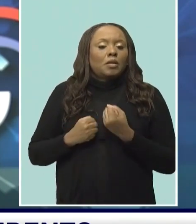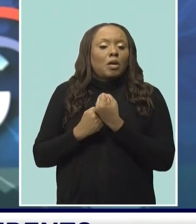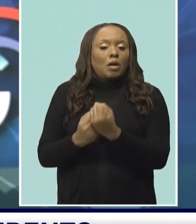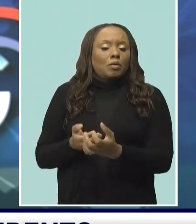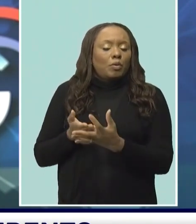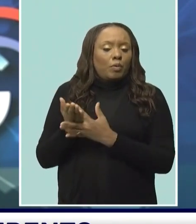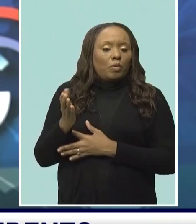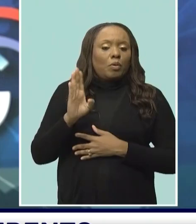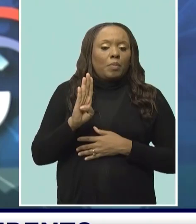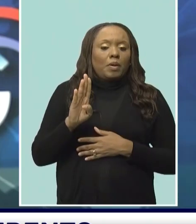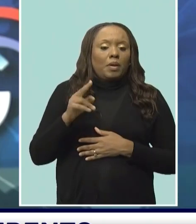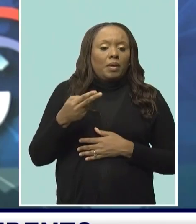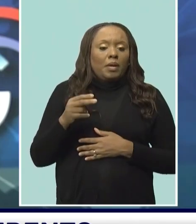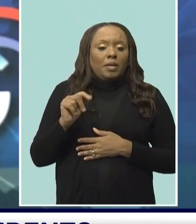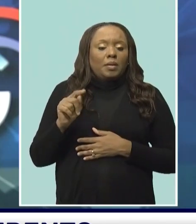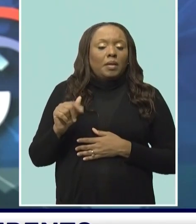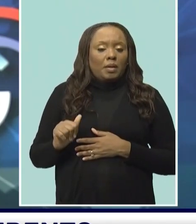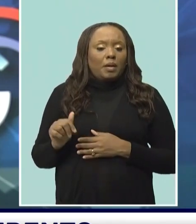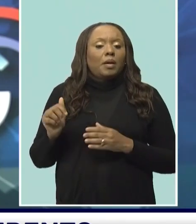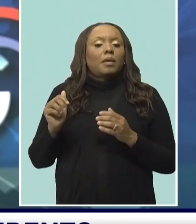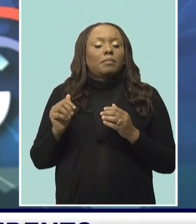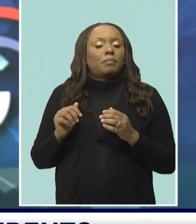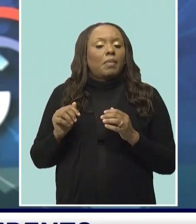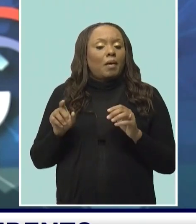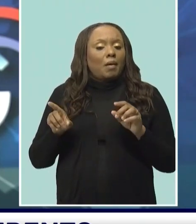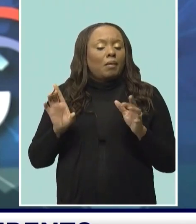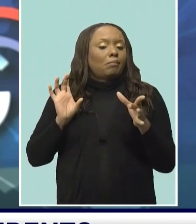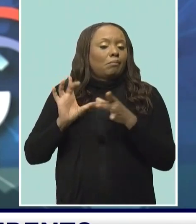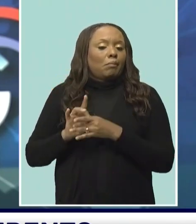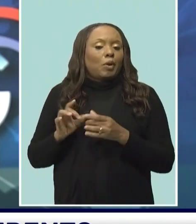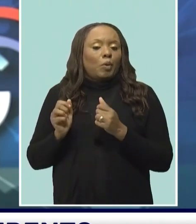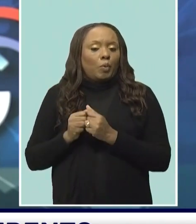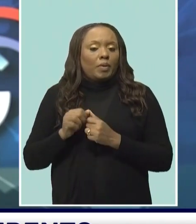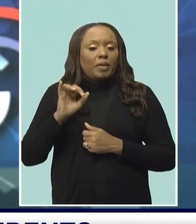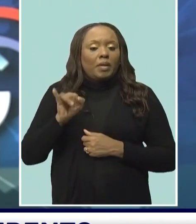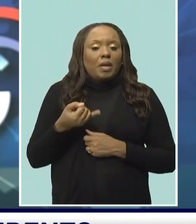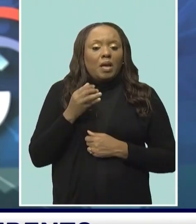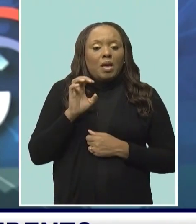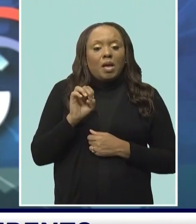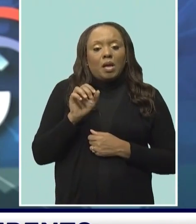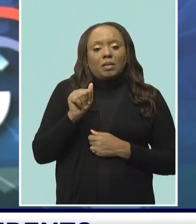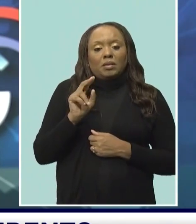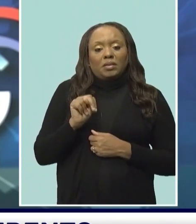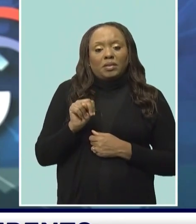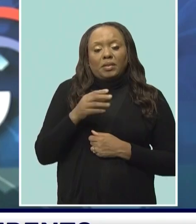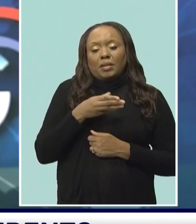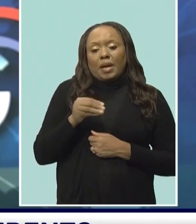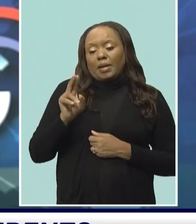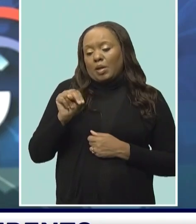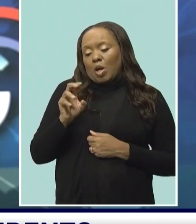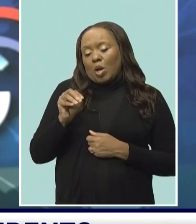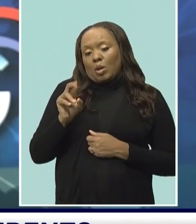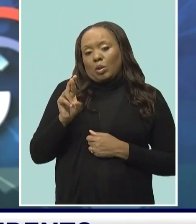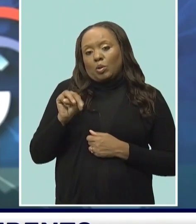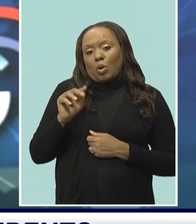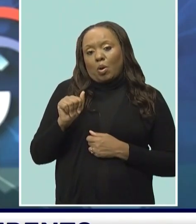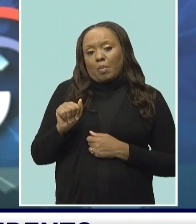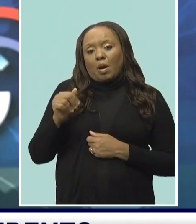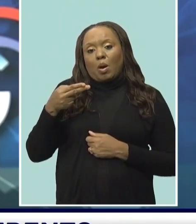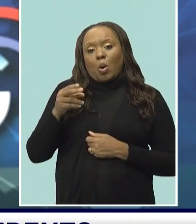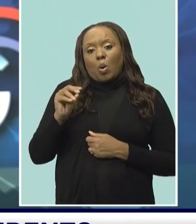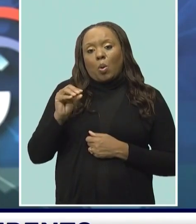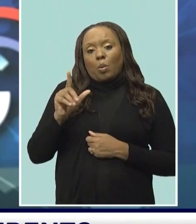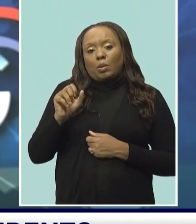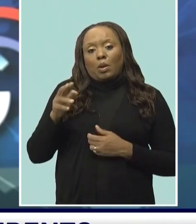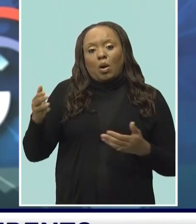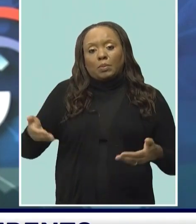these scholarships were awarded by the BHTA in collaboration with the Jean and Norma Holder Hospitality Institute and the Barbados Community